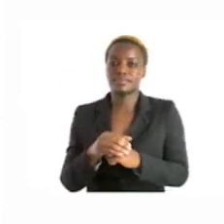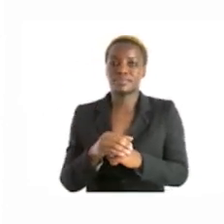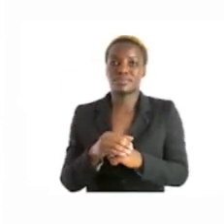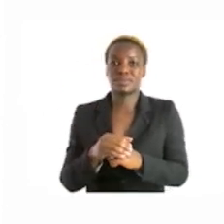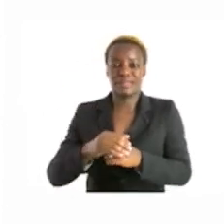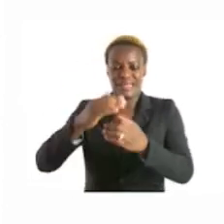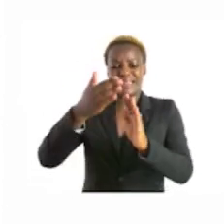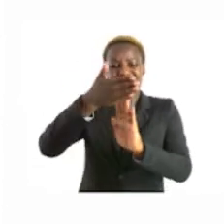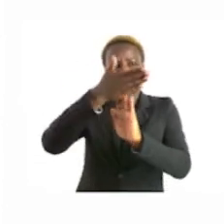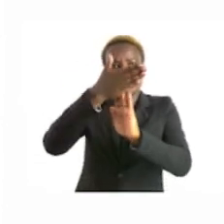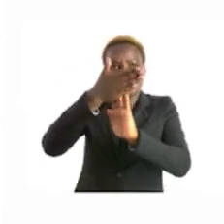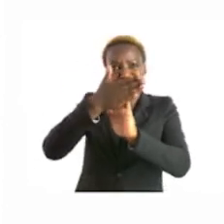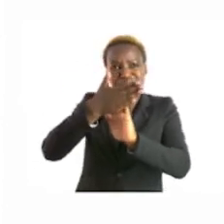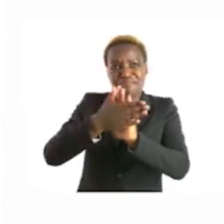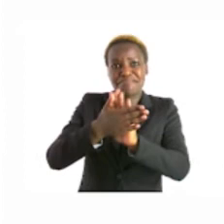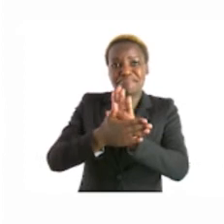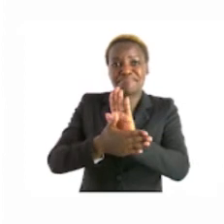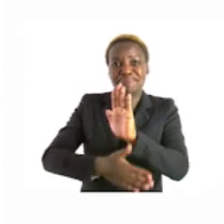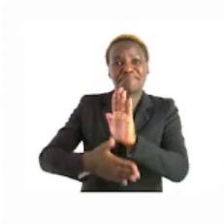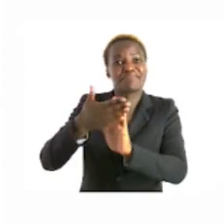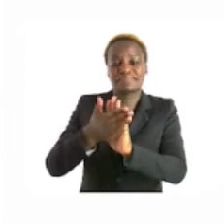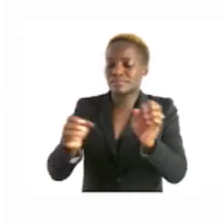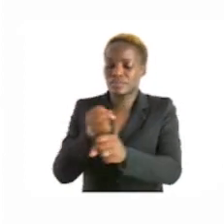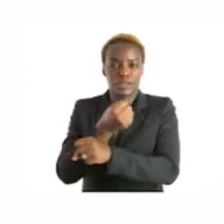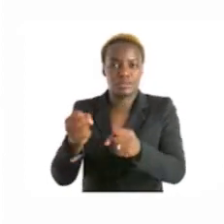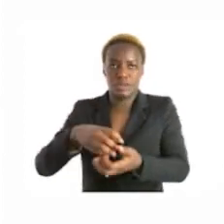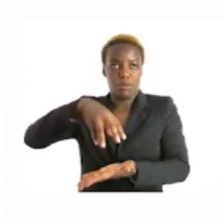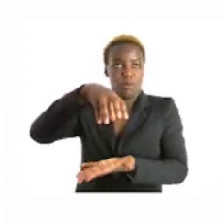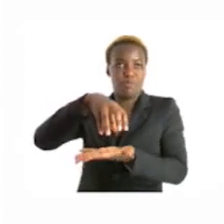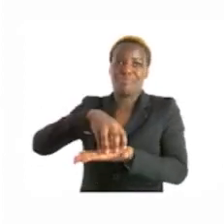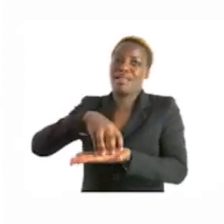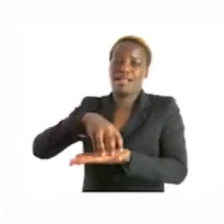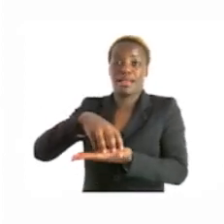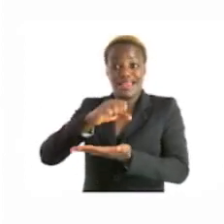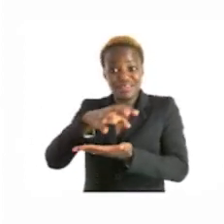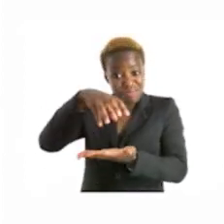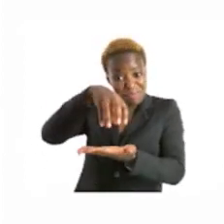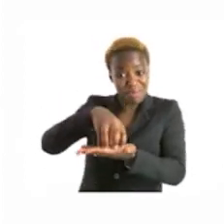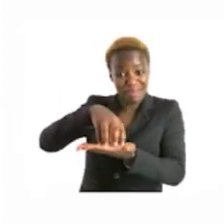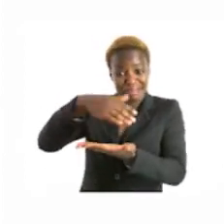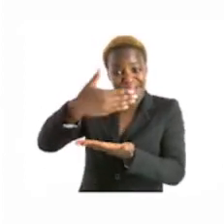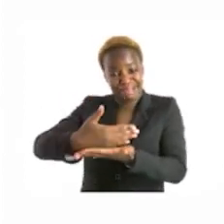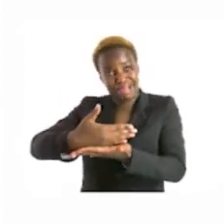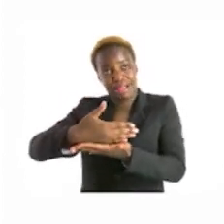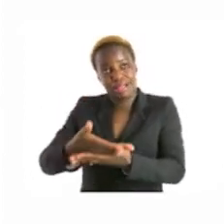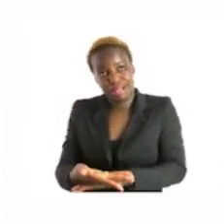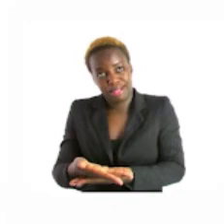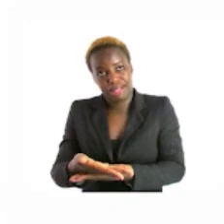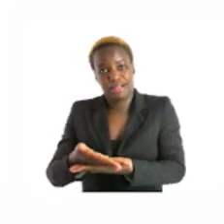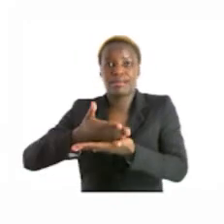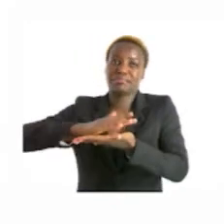a plane surface. It means simply it cannot stand. When you try to put it, it will fall on either